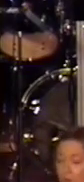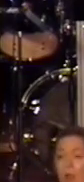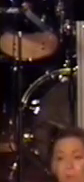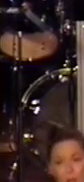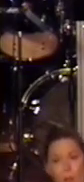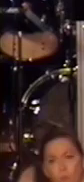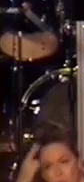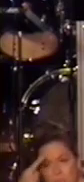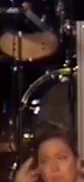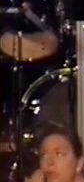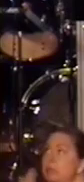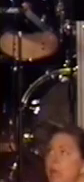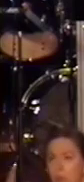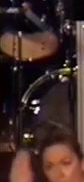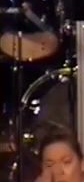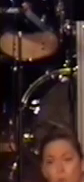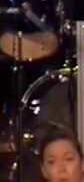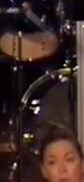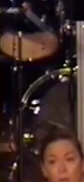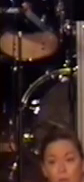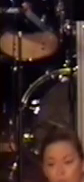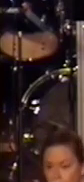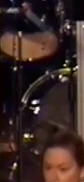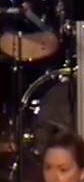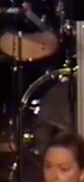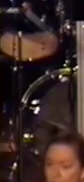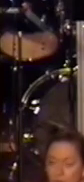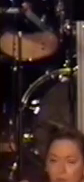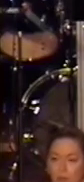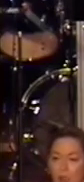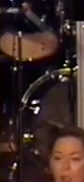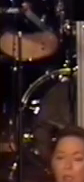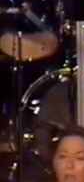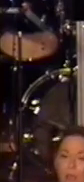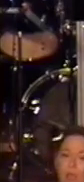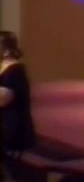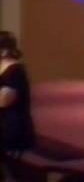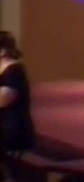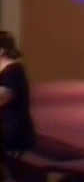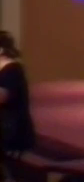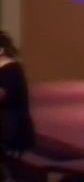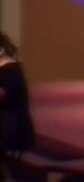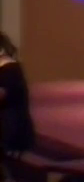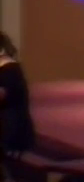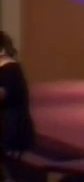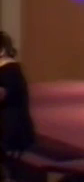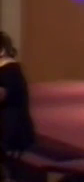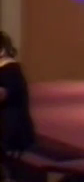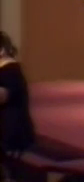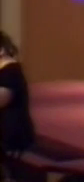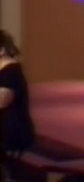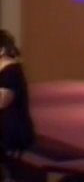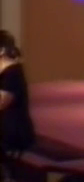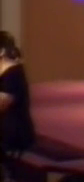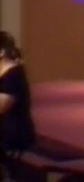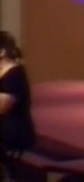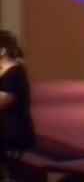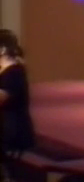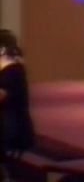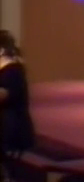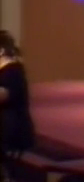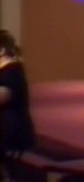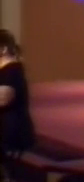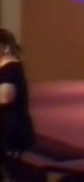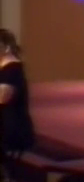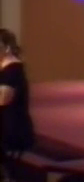don't we? You could go through a list every morning of just thanksgiving we owe to God for our family, for our church, for